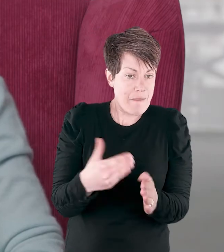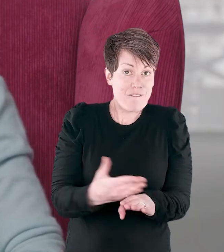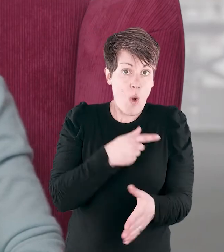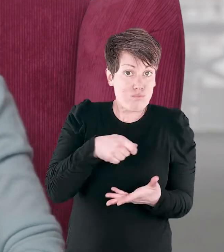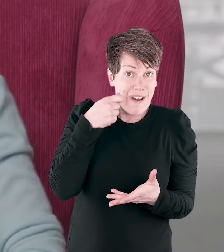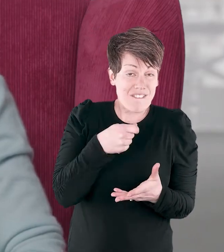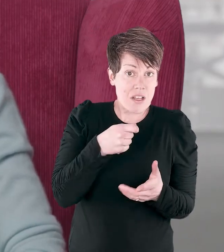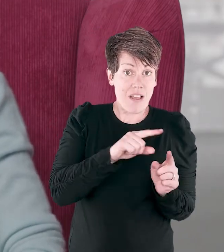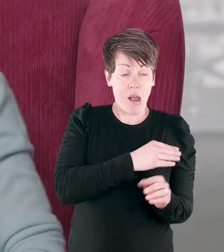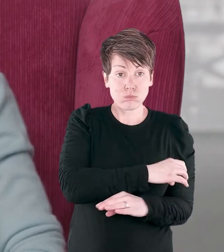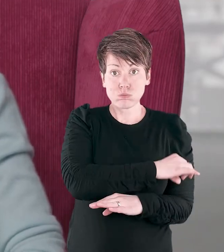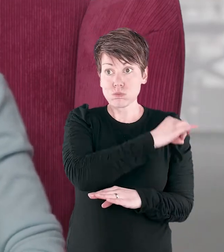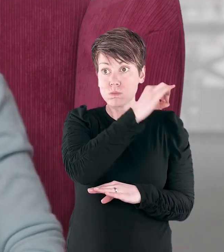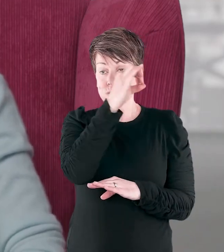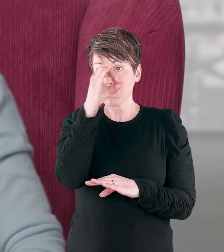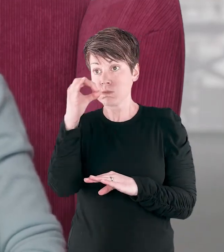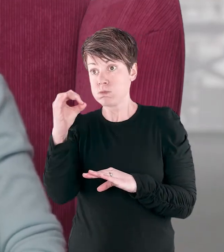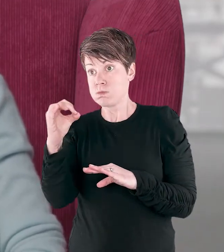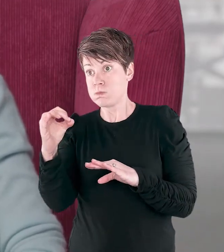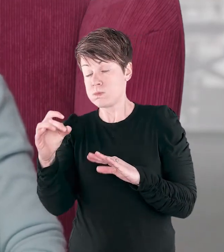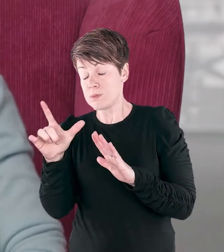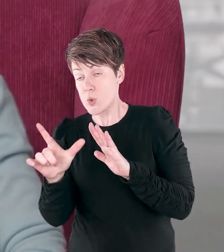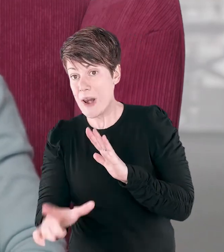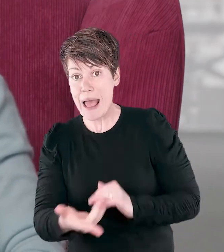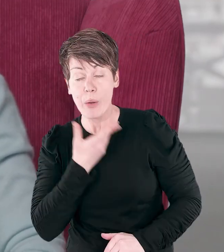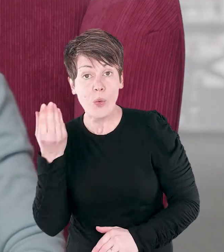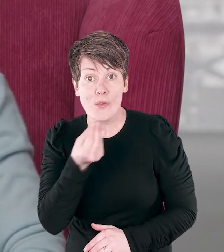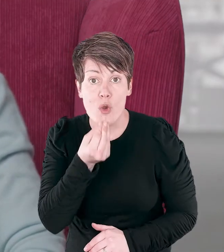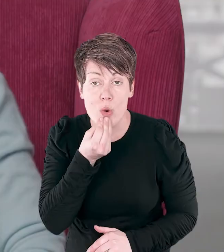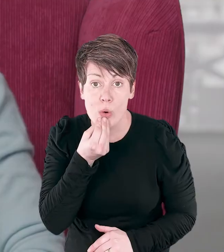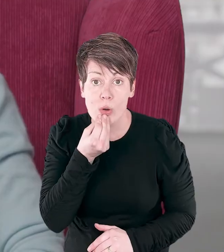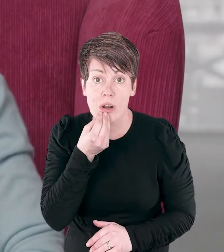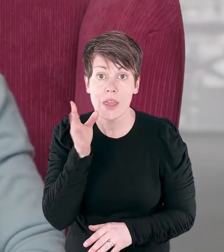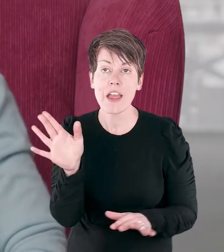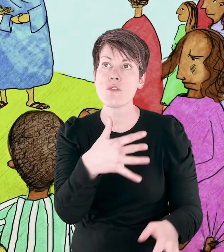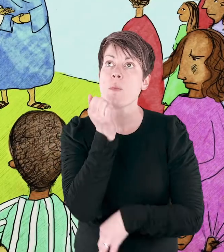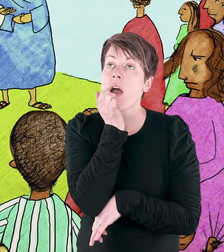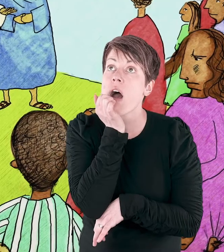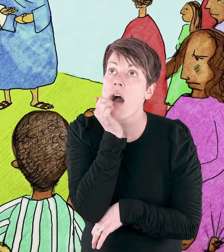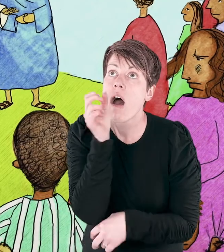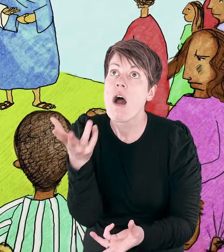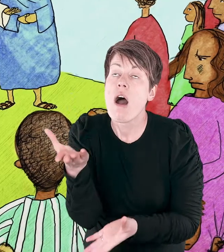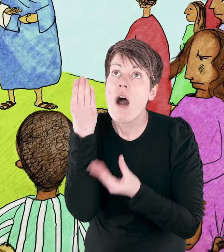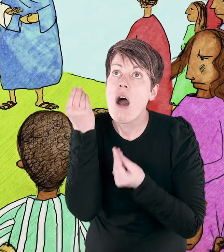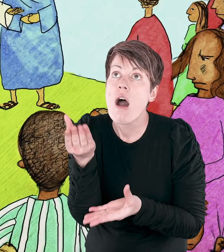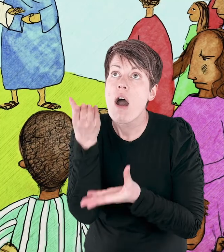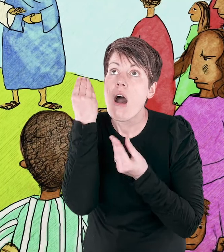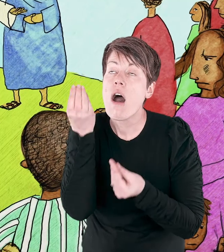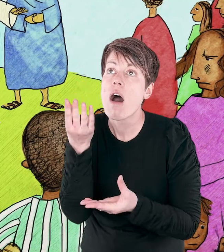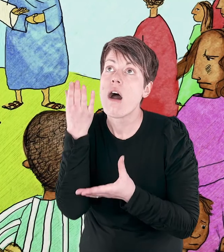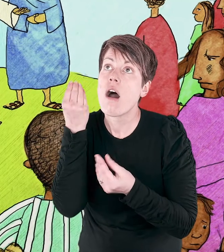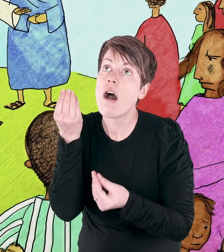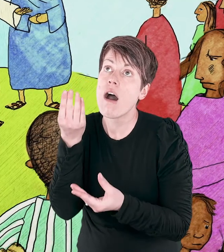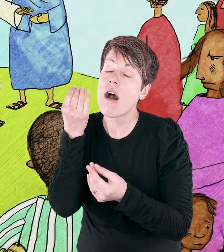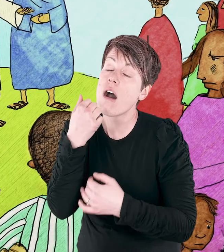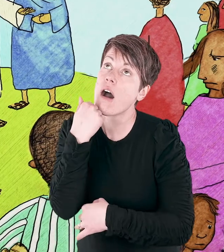morning, all afternoon, and way past dinner. No one had meant to be out there that long, but